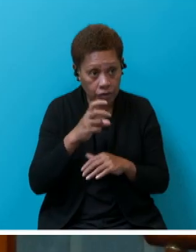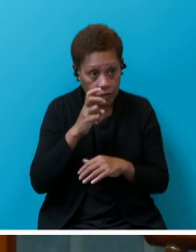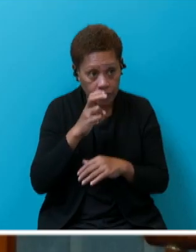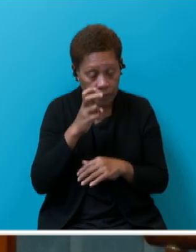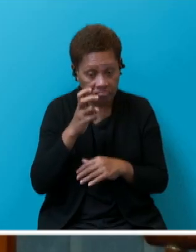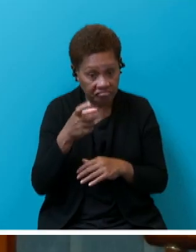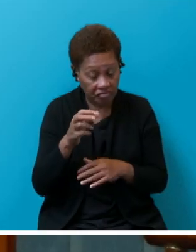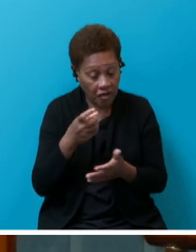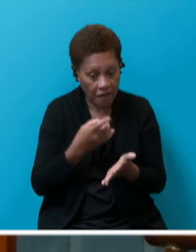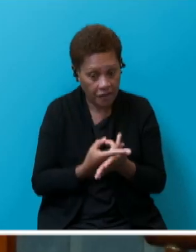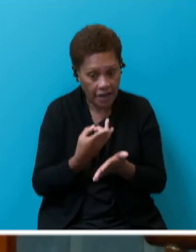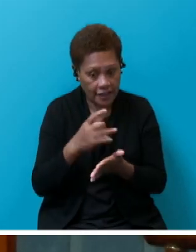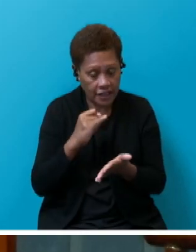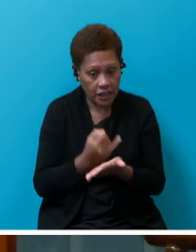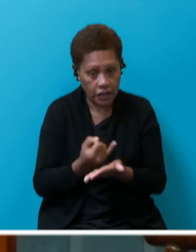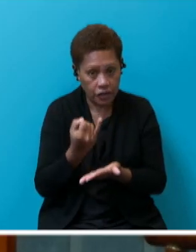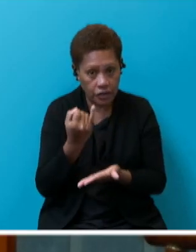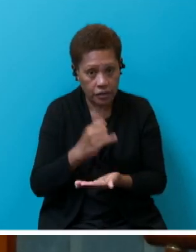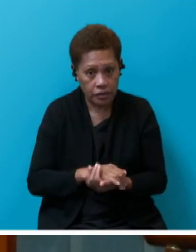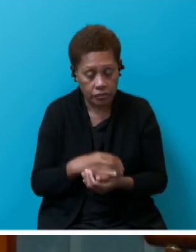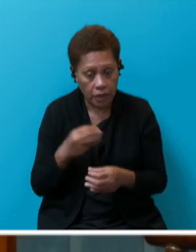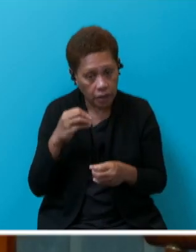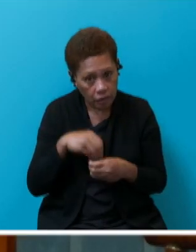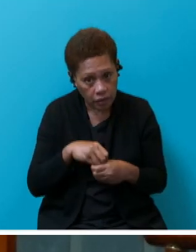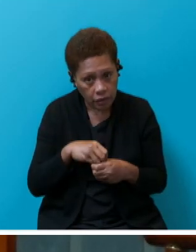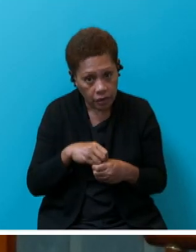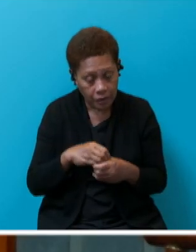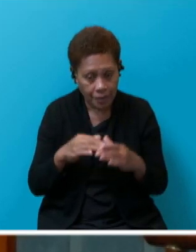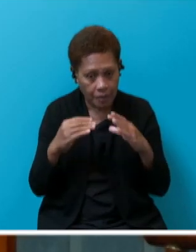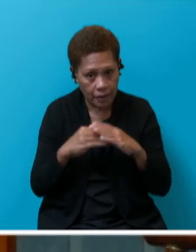financial institutions, including